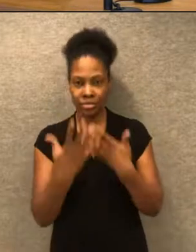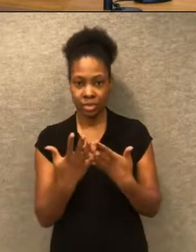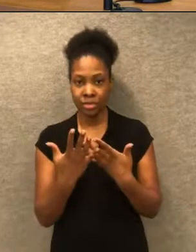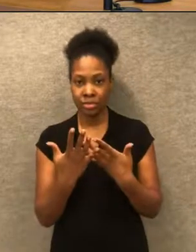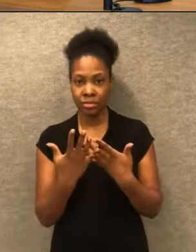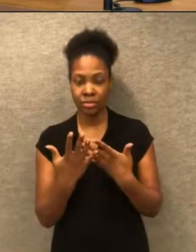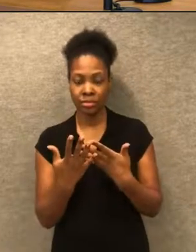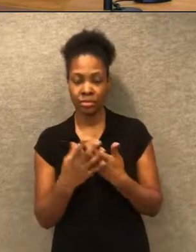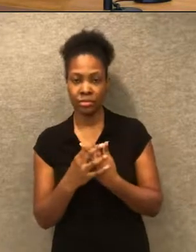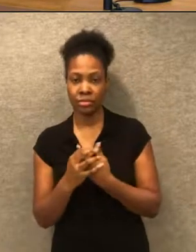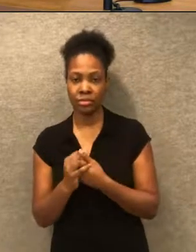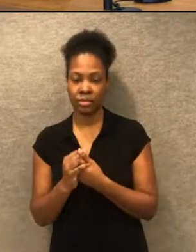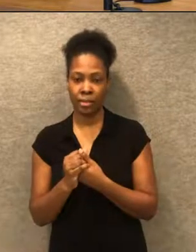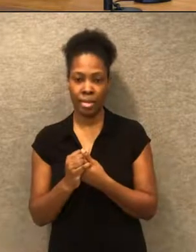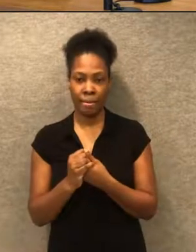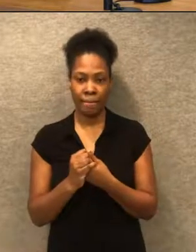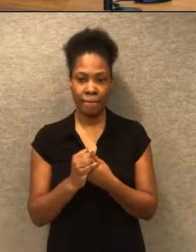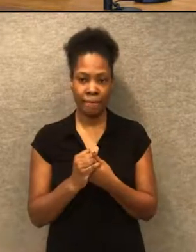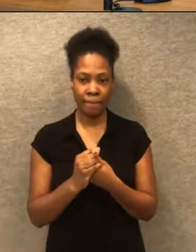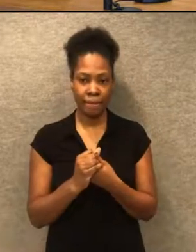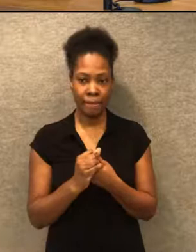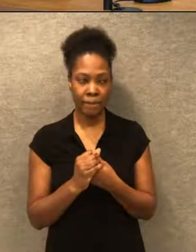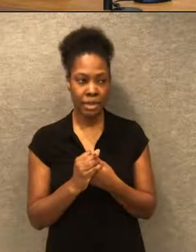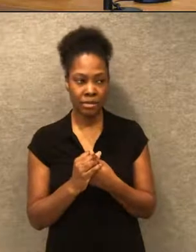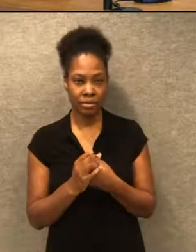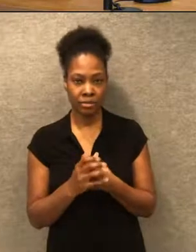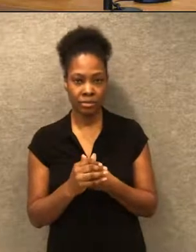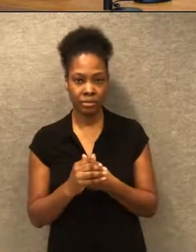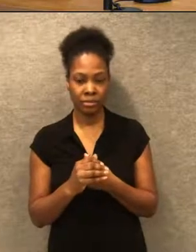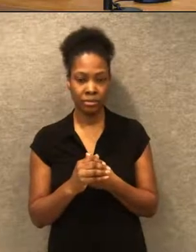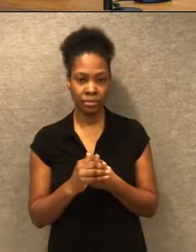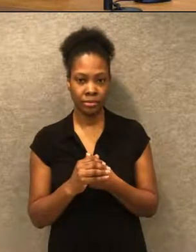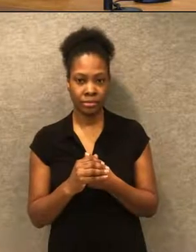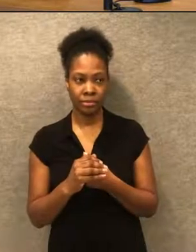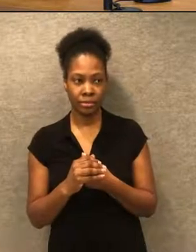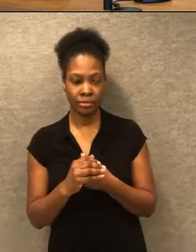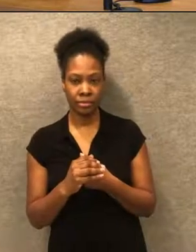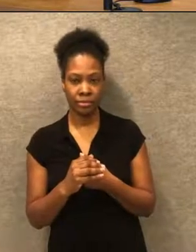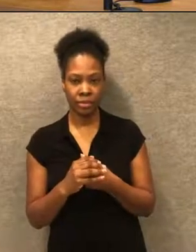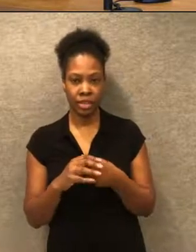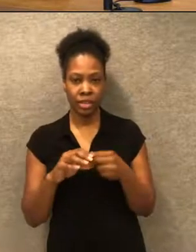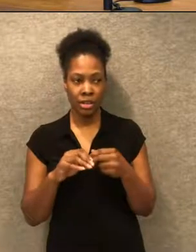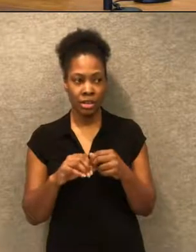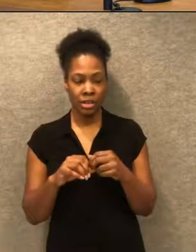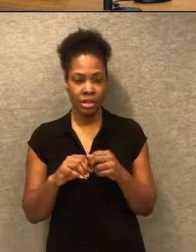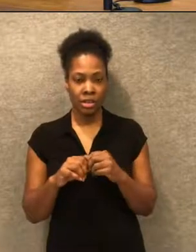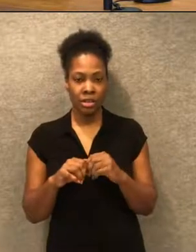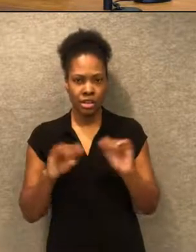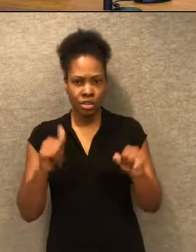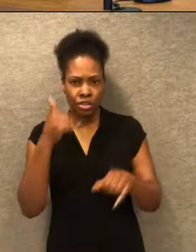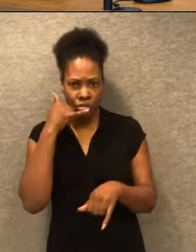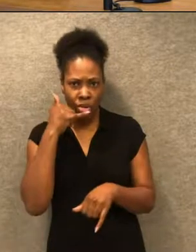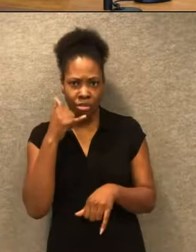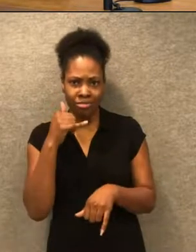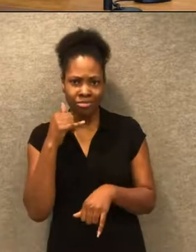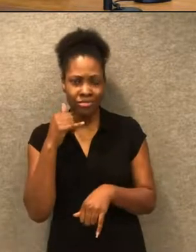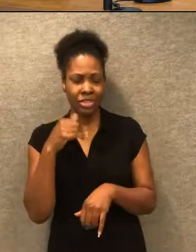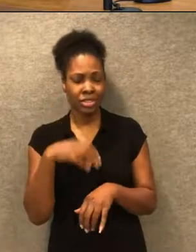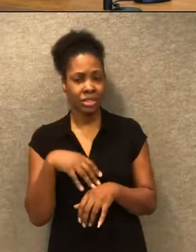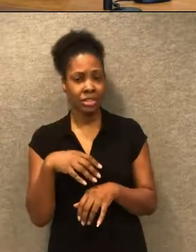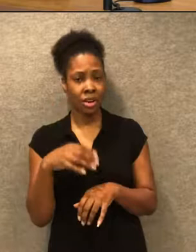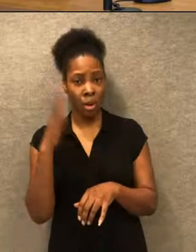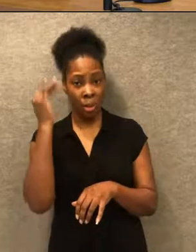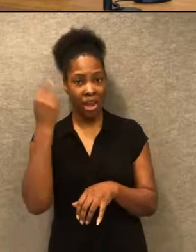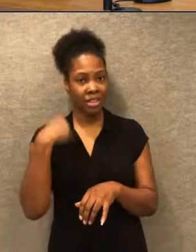your health is being compromised in any way, and they're not adequately protecting you, please definitely give us a call, because it's been very clear